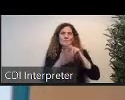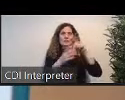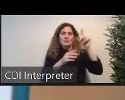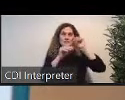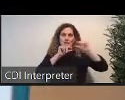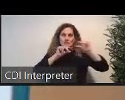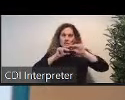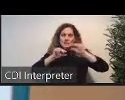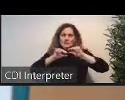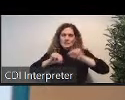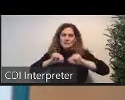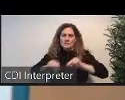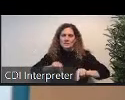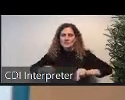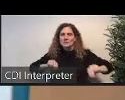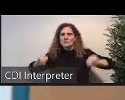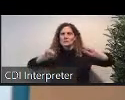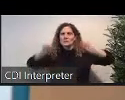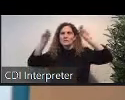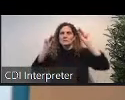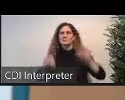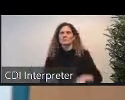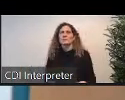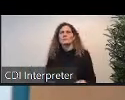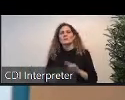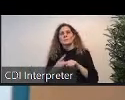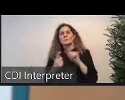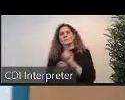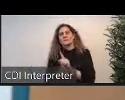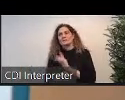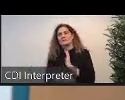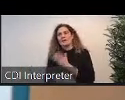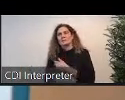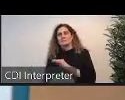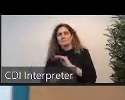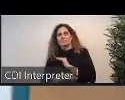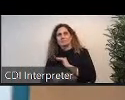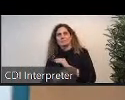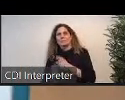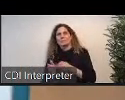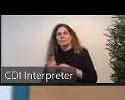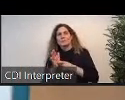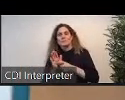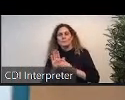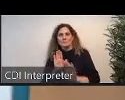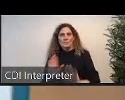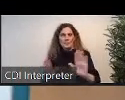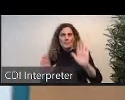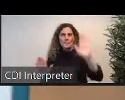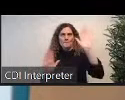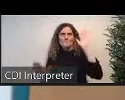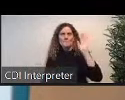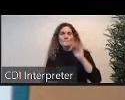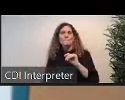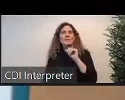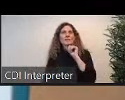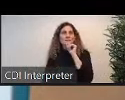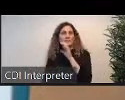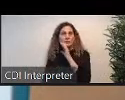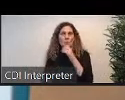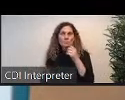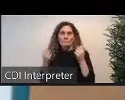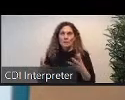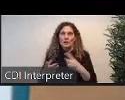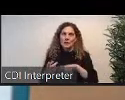the demands of the currently eligible populations, most notably our seniors. So in saying